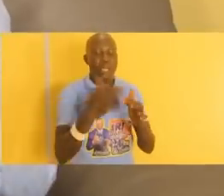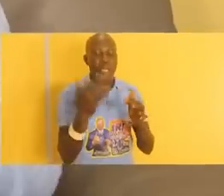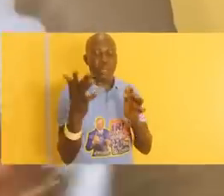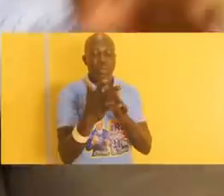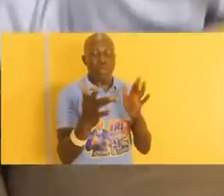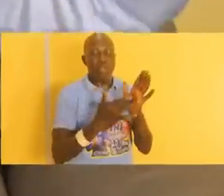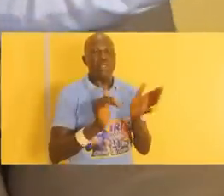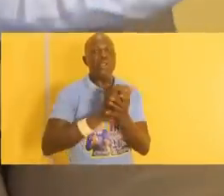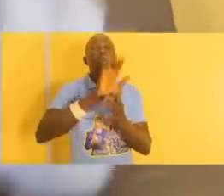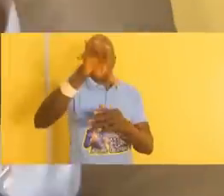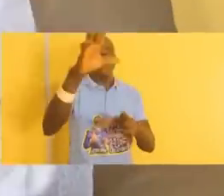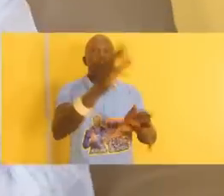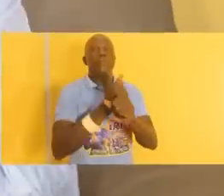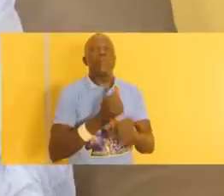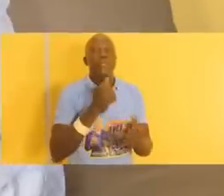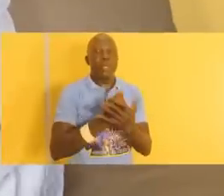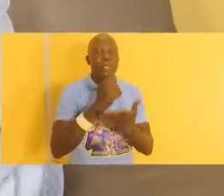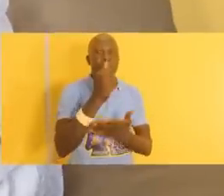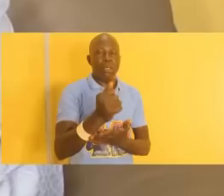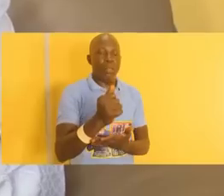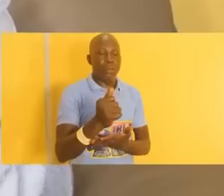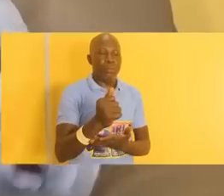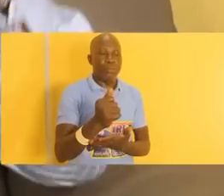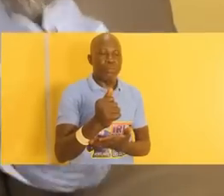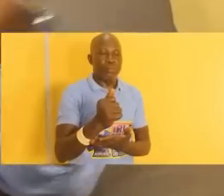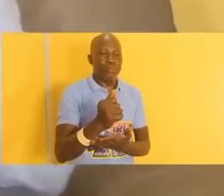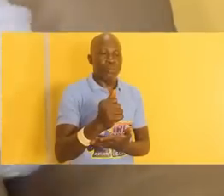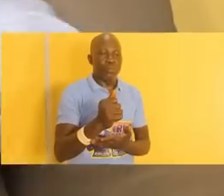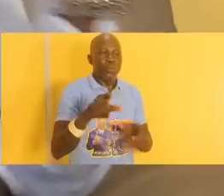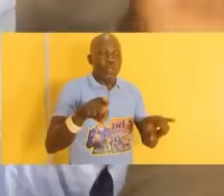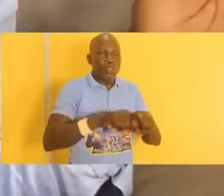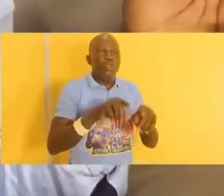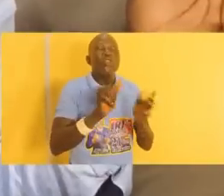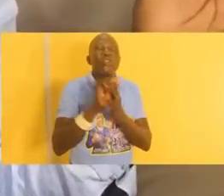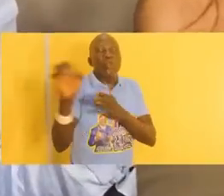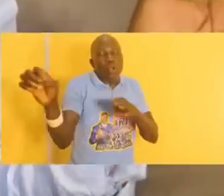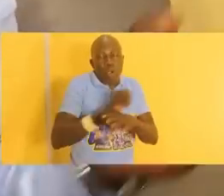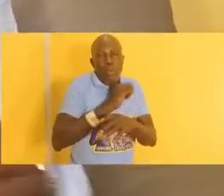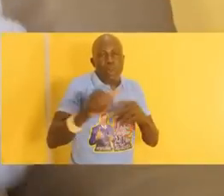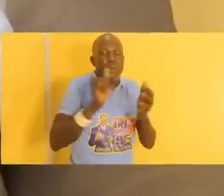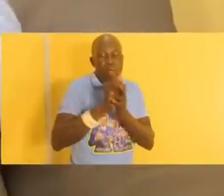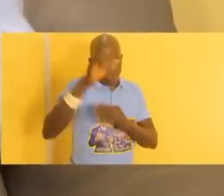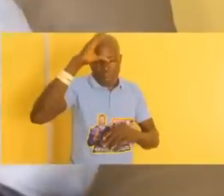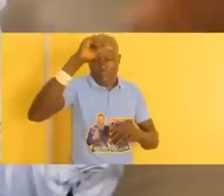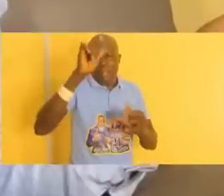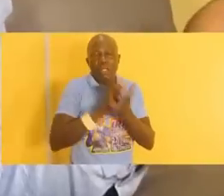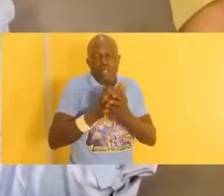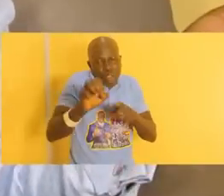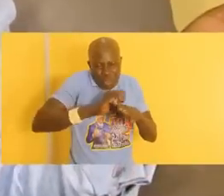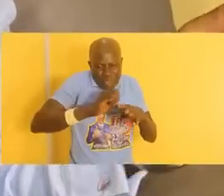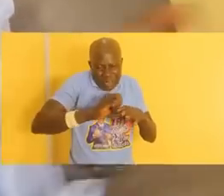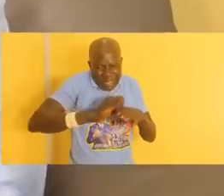in the name of Jesus. In the name of Jesus. Oh, Bara. Amen. So is a common man.